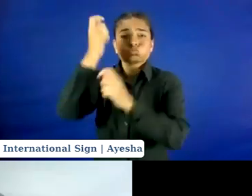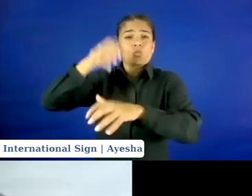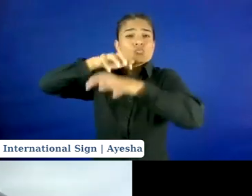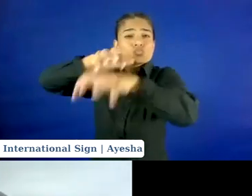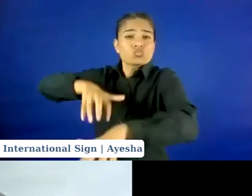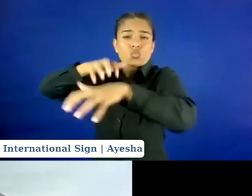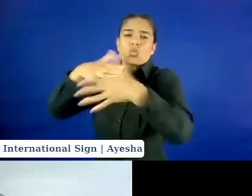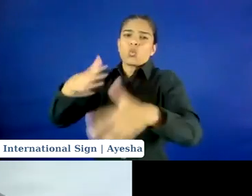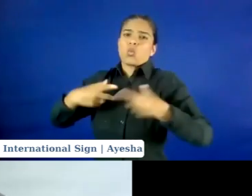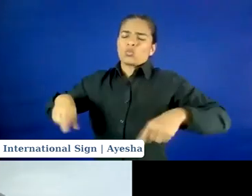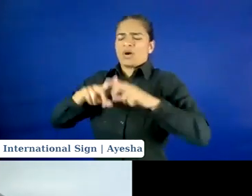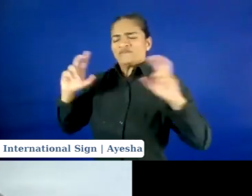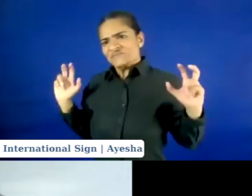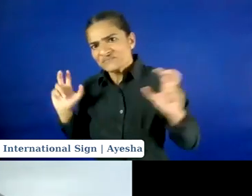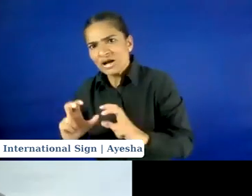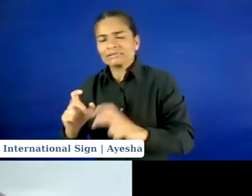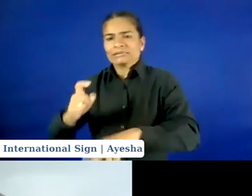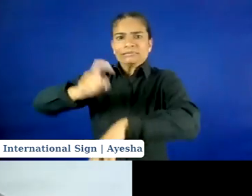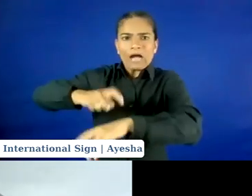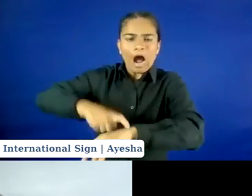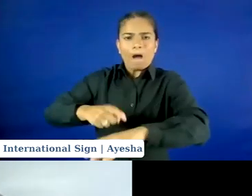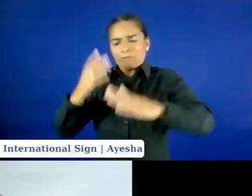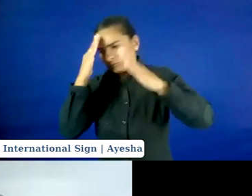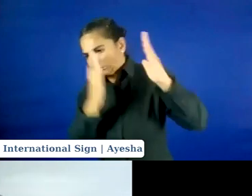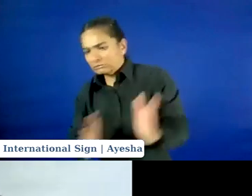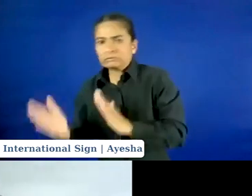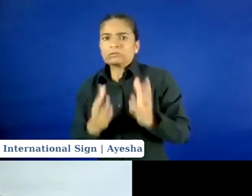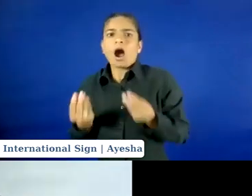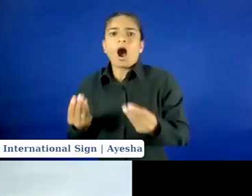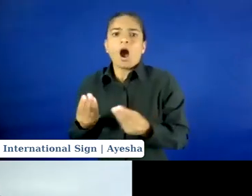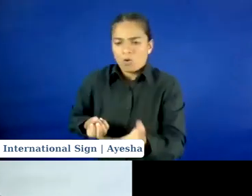change because many people, there's a huge information gap.